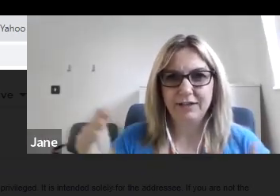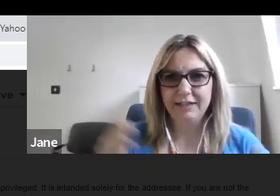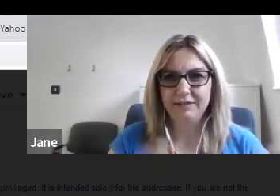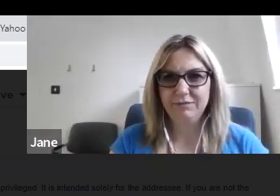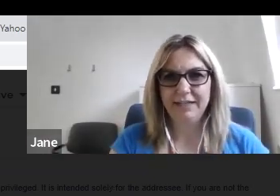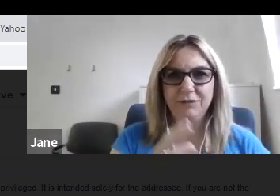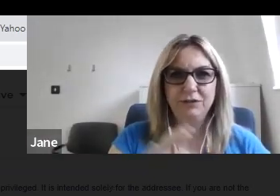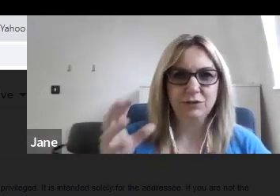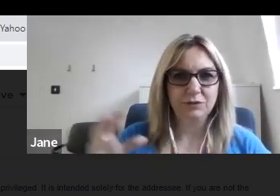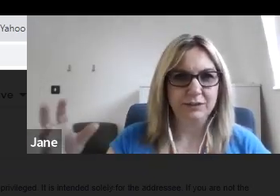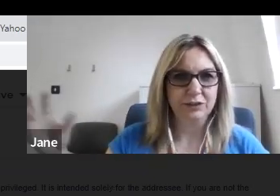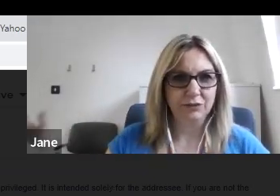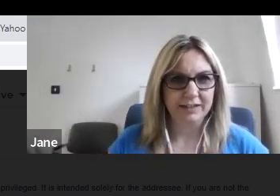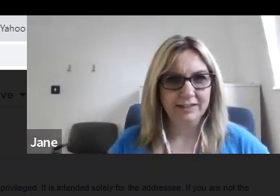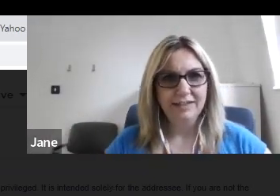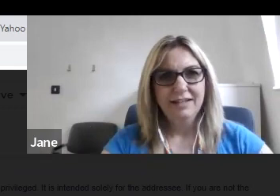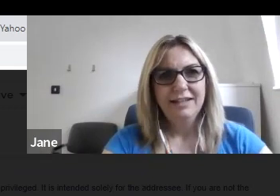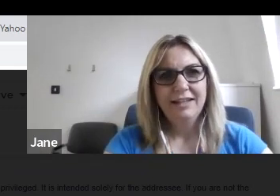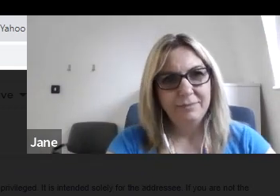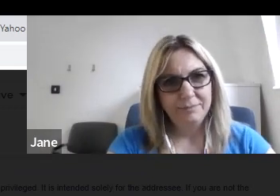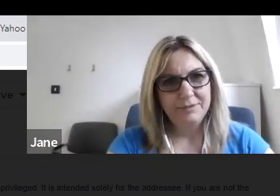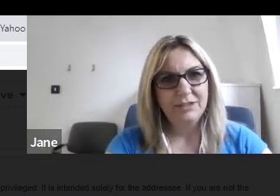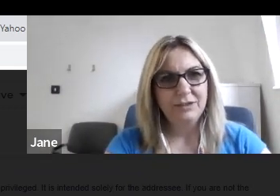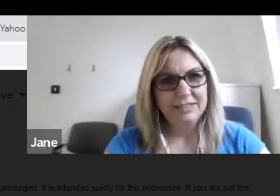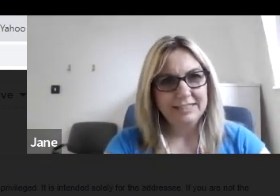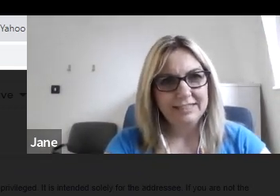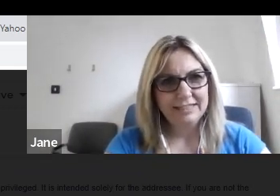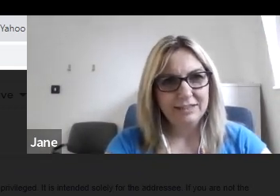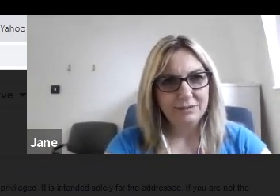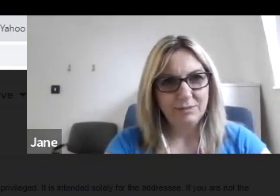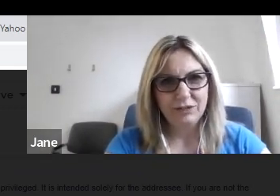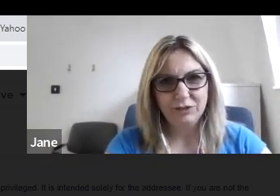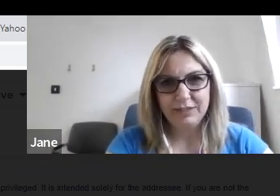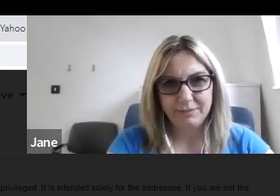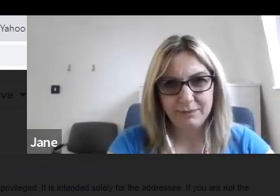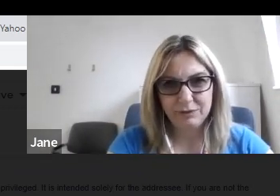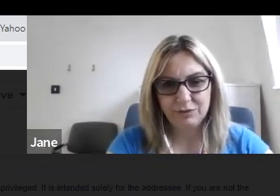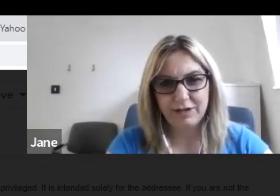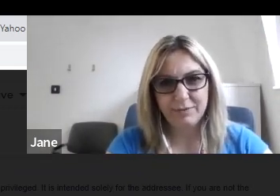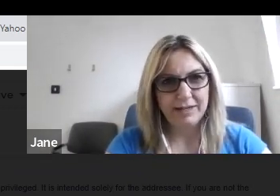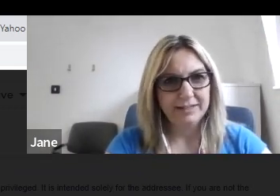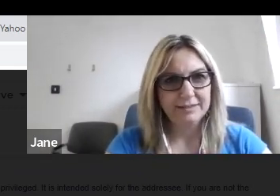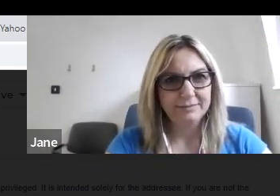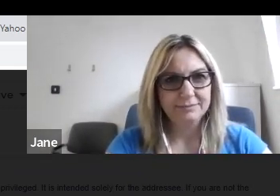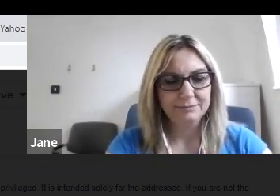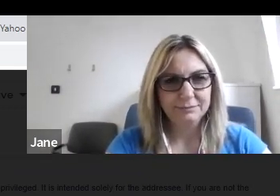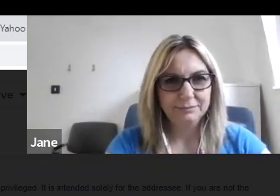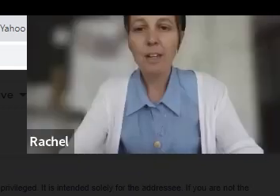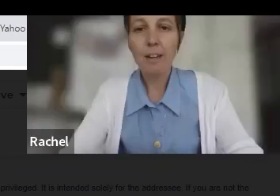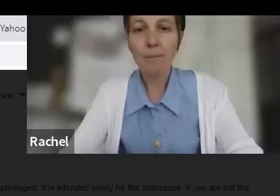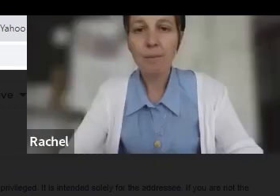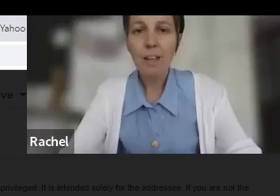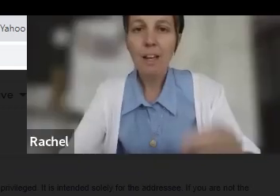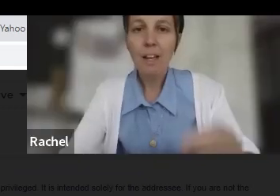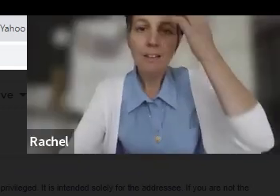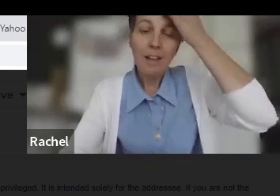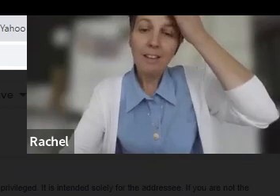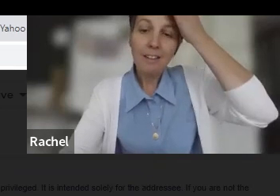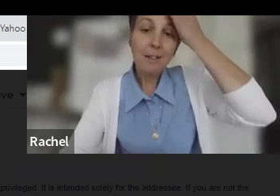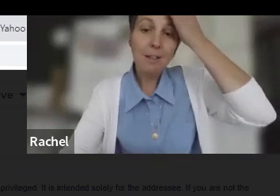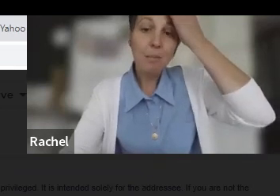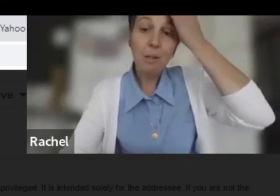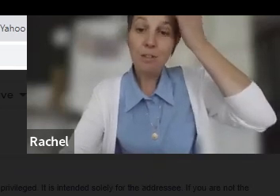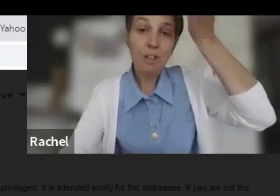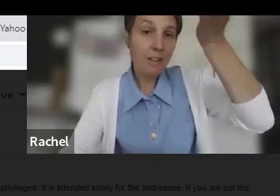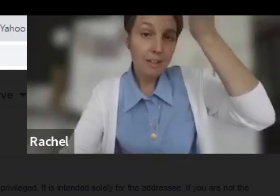fairly like a few sort of filtering services to make sure we get people to the right place. Yeah. And